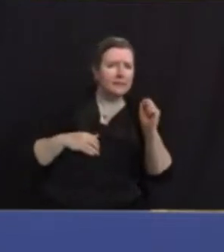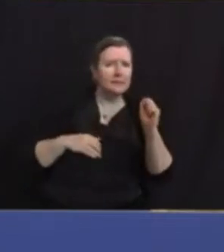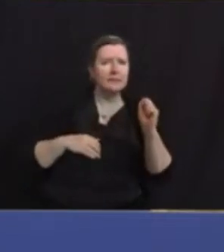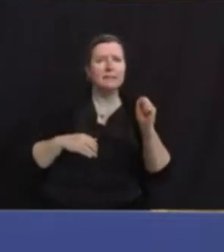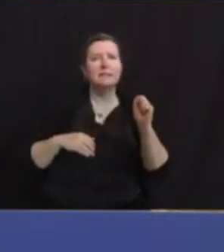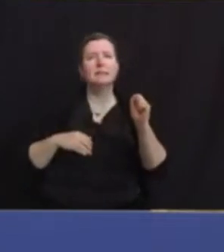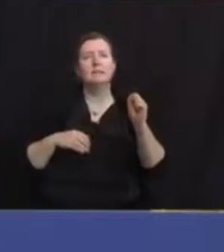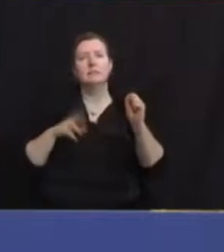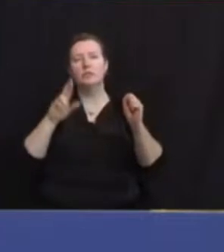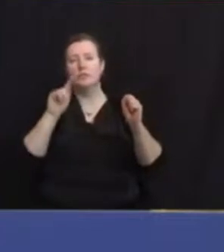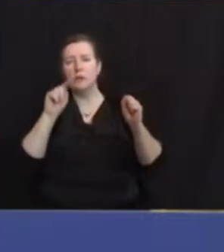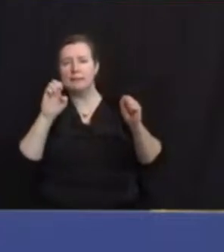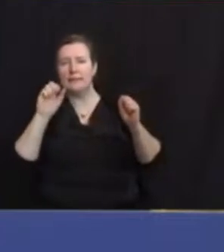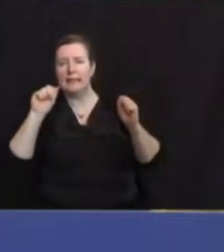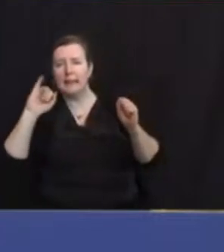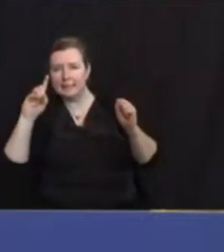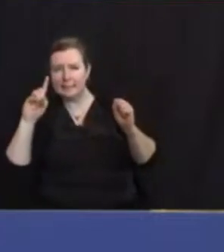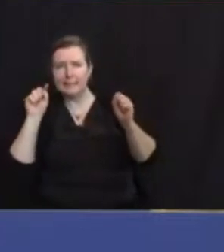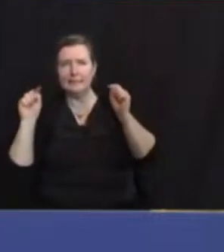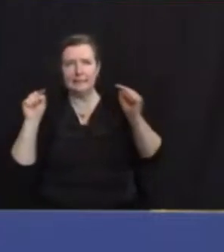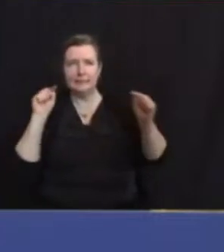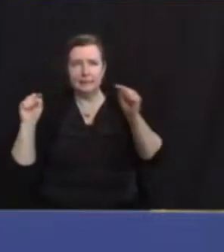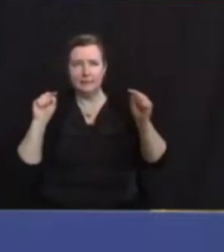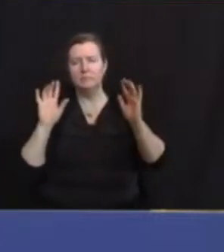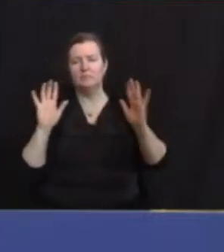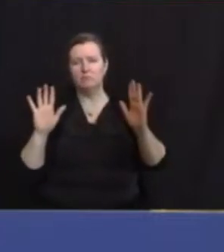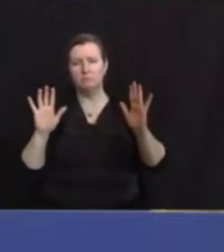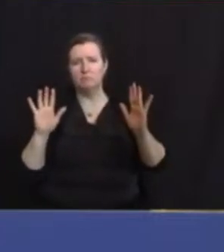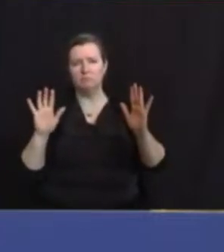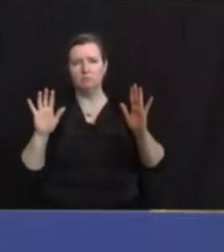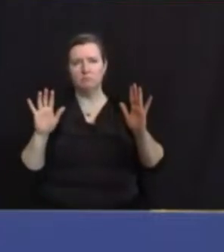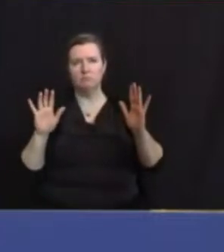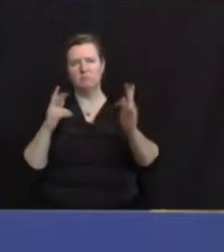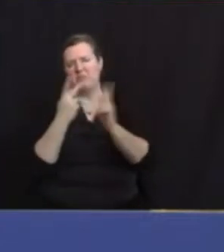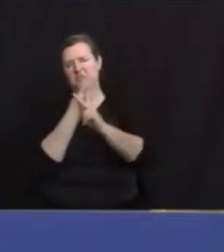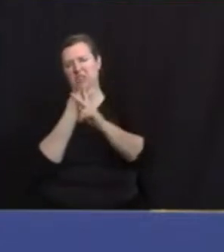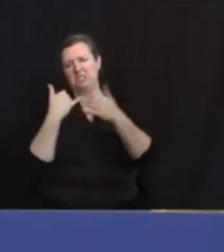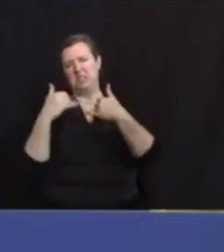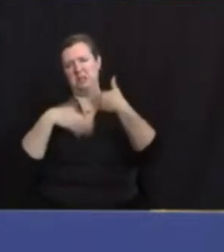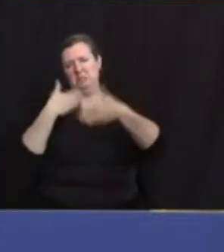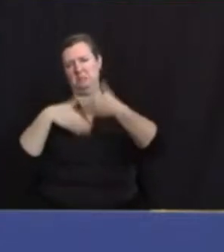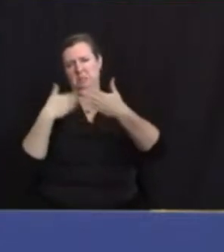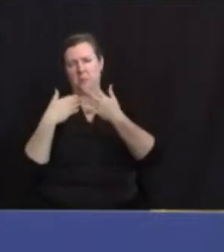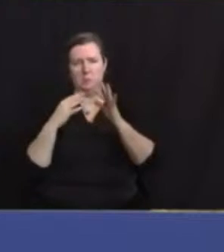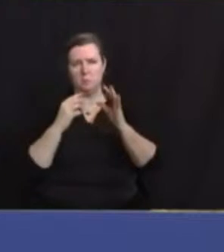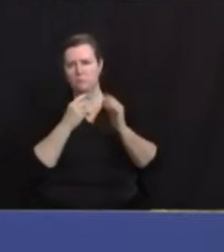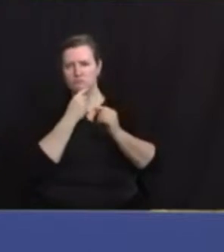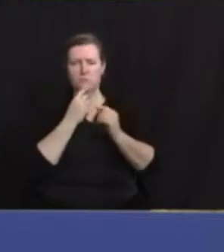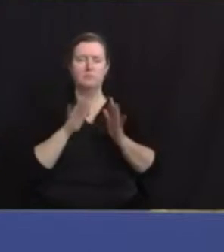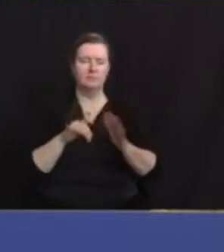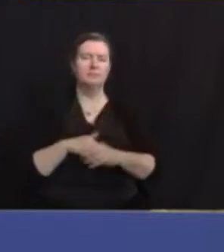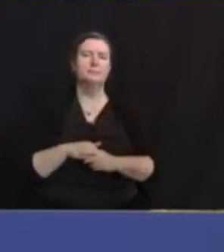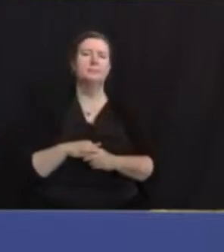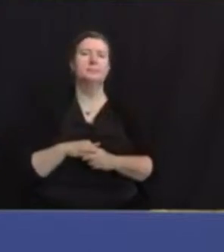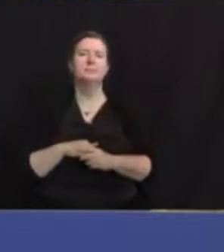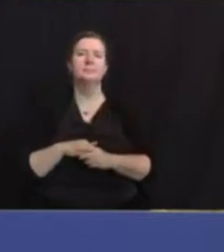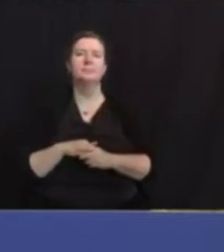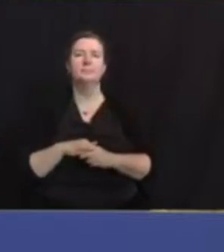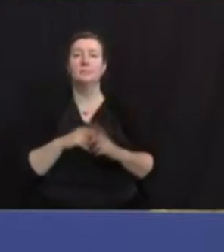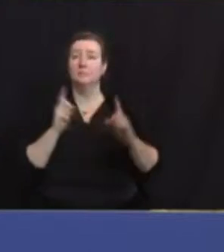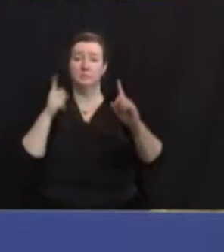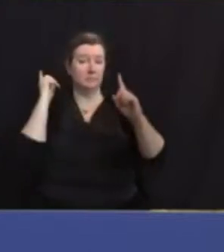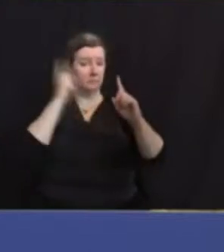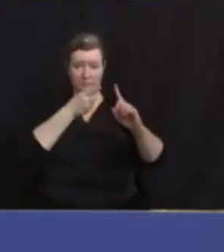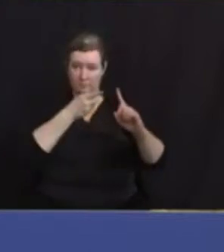some of the locations they were going to target in New Jersey, and Rite Aid not yet. We're working with each of them. Again, the big point there